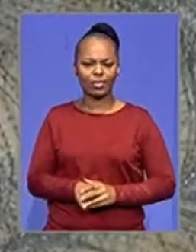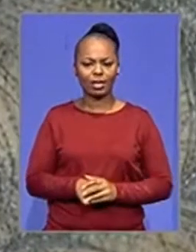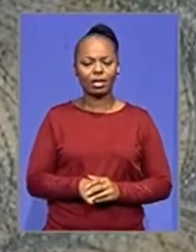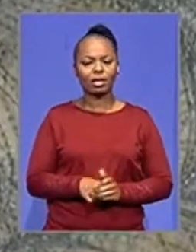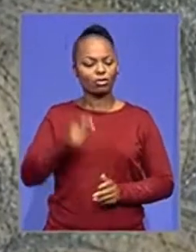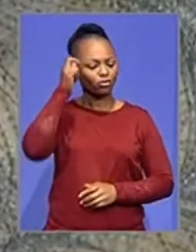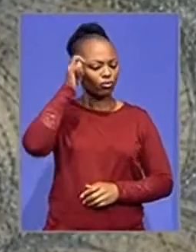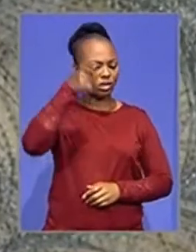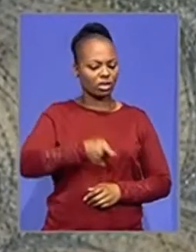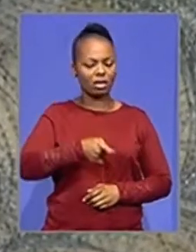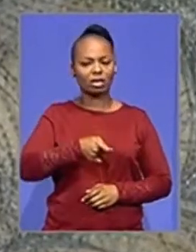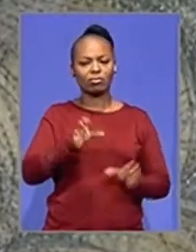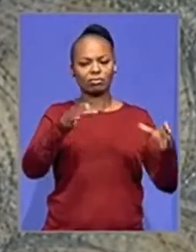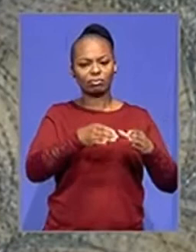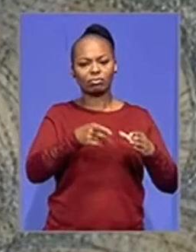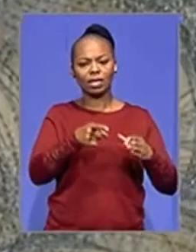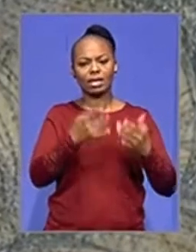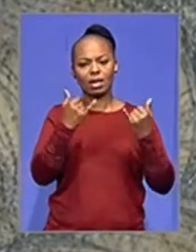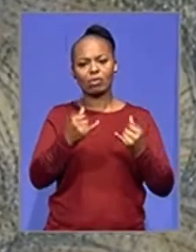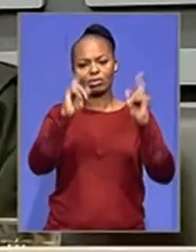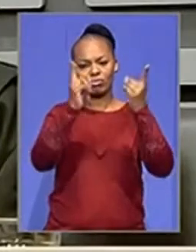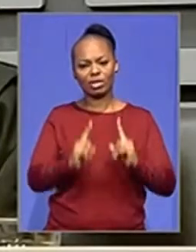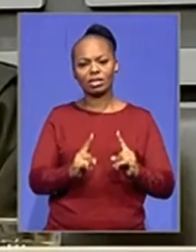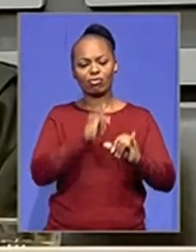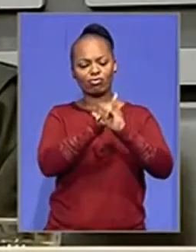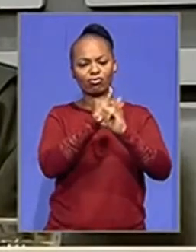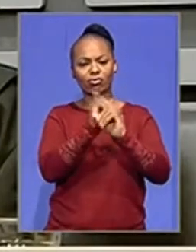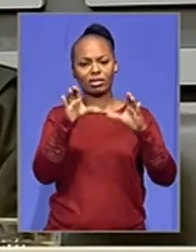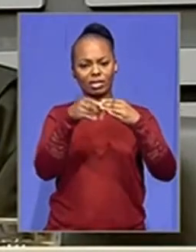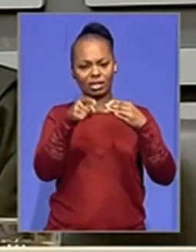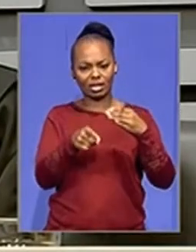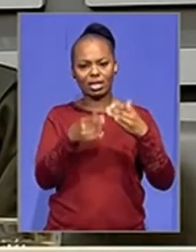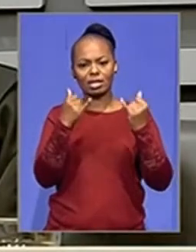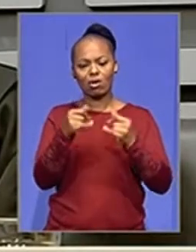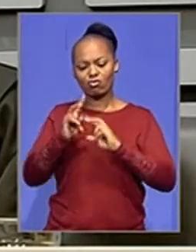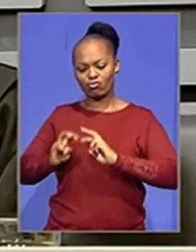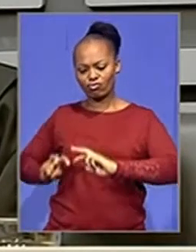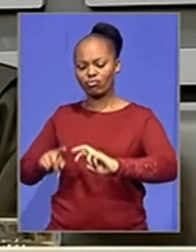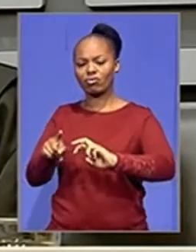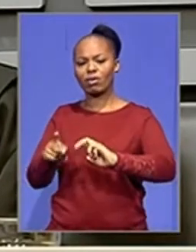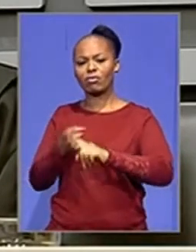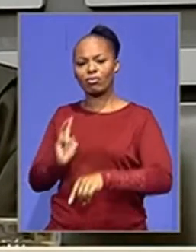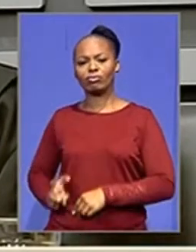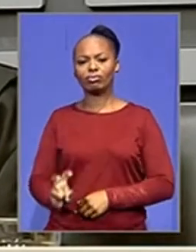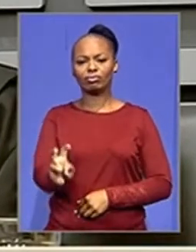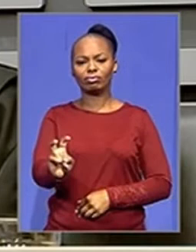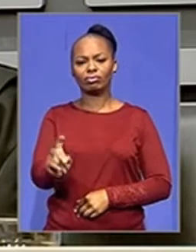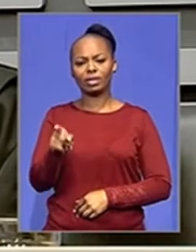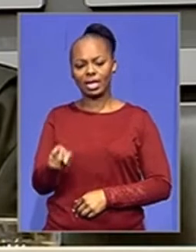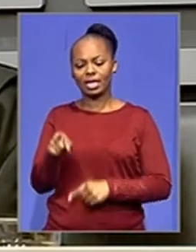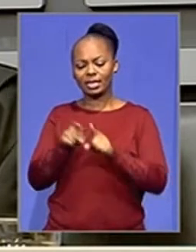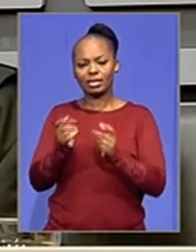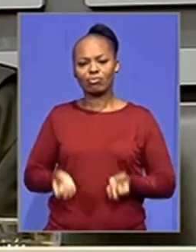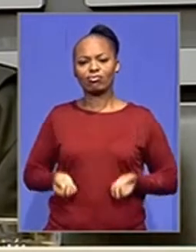upon the Special Tribunal over matters emanating from the SIU investigations, as well as providing for